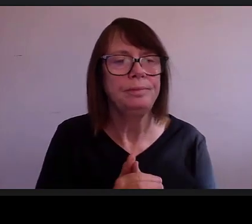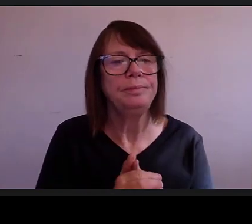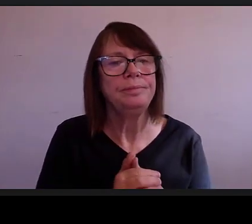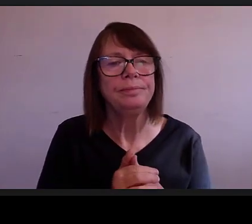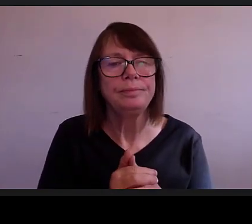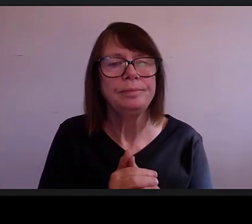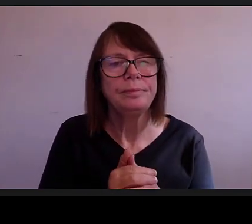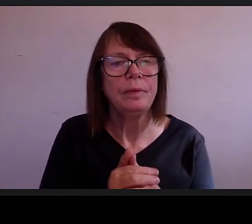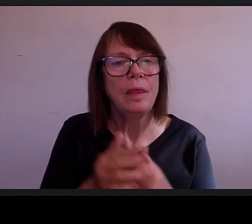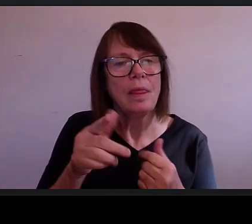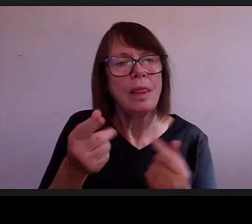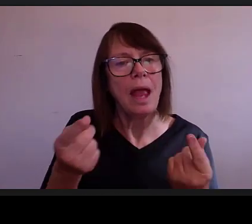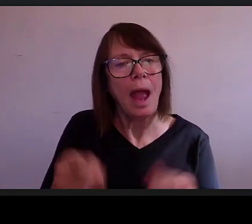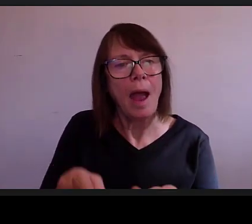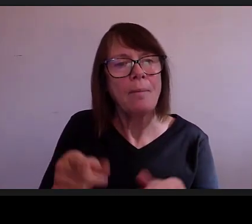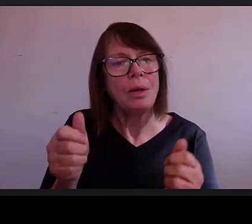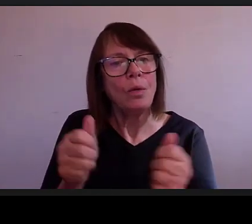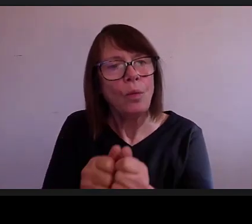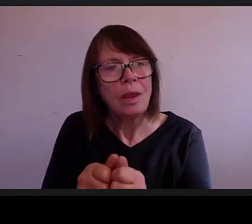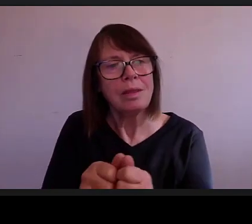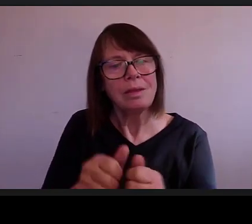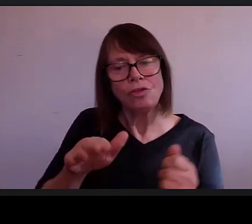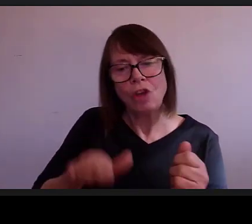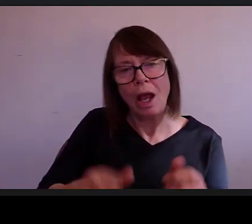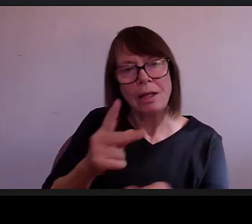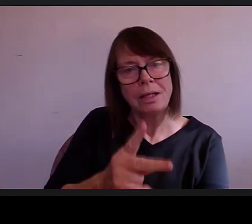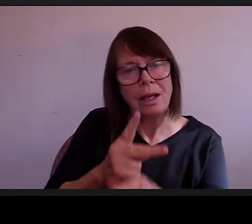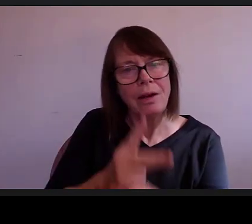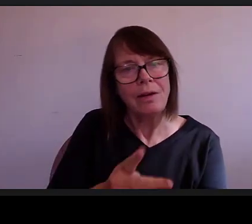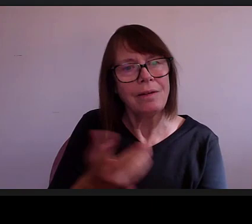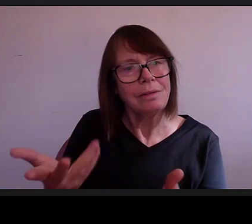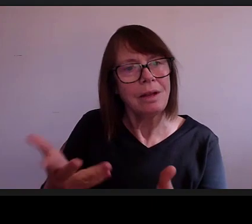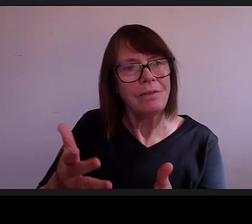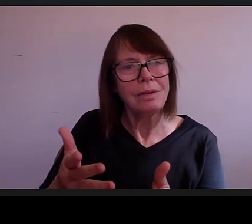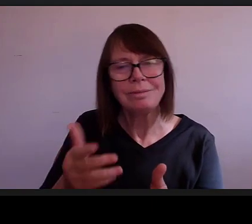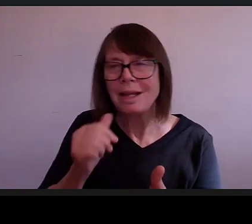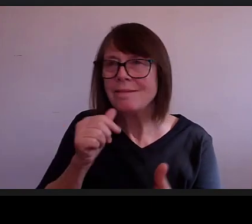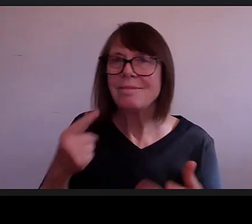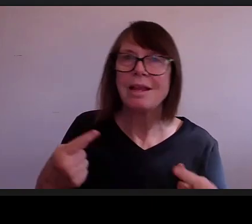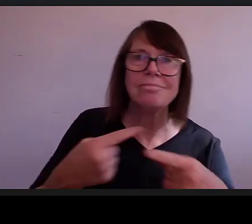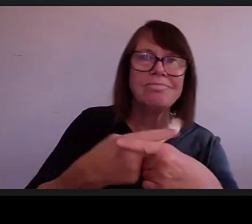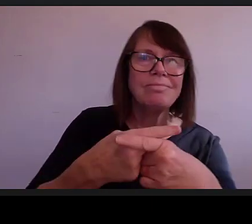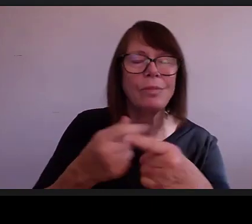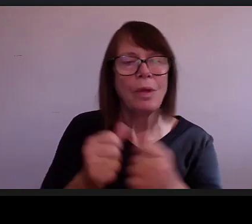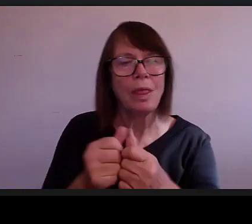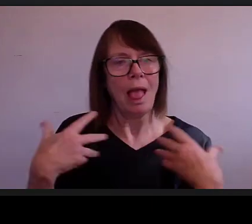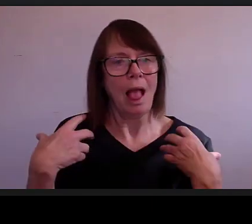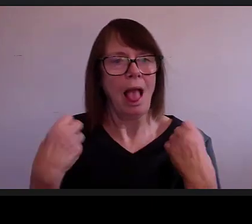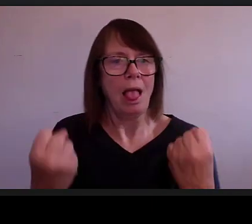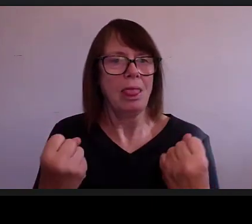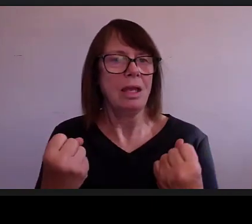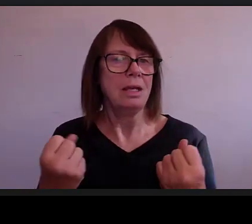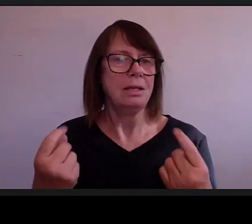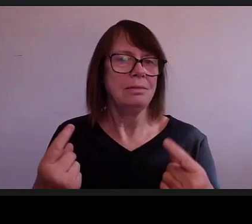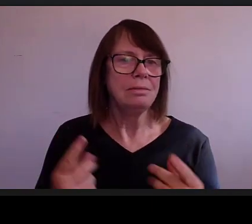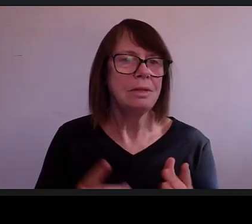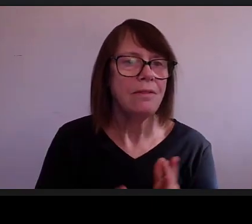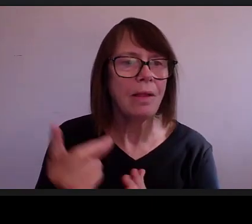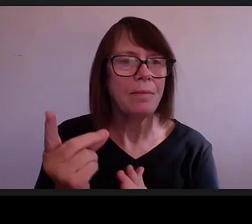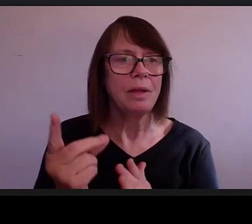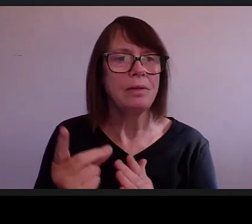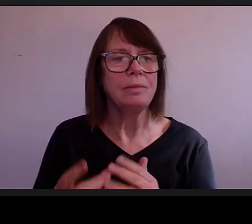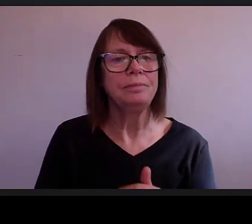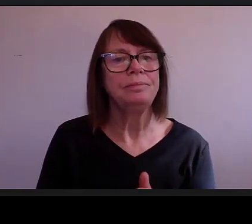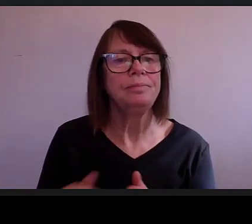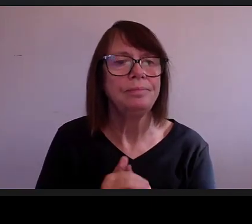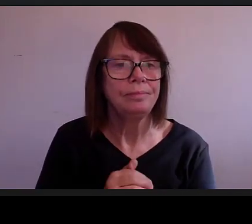within a child's caregiving sphere and interfere with healthy attachment and development. Intergenerational trauma, this describes